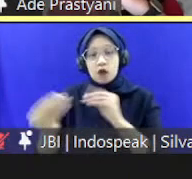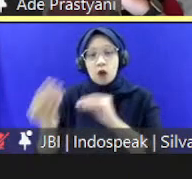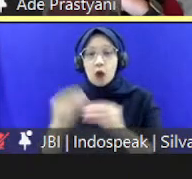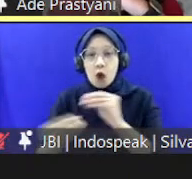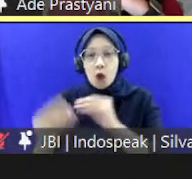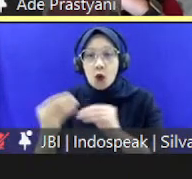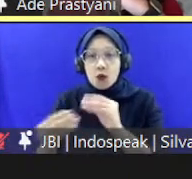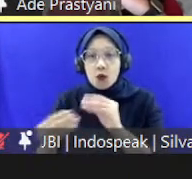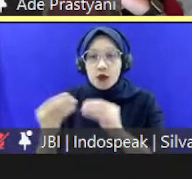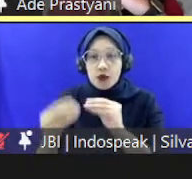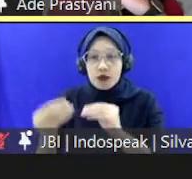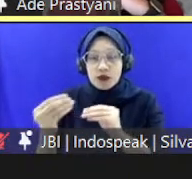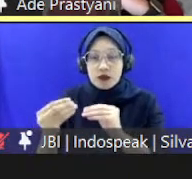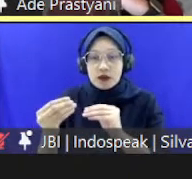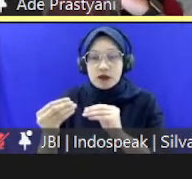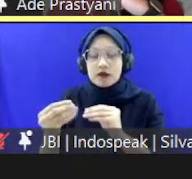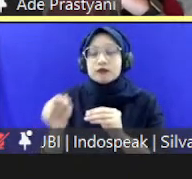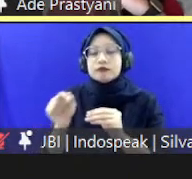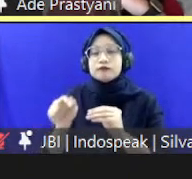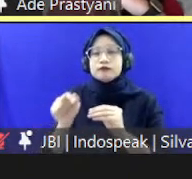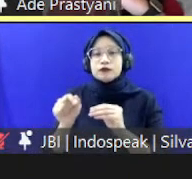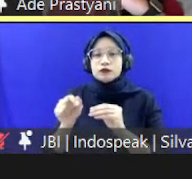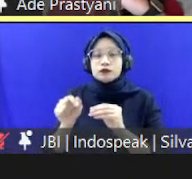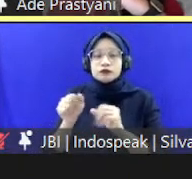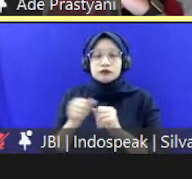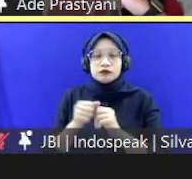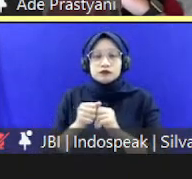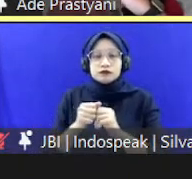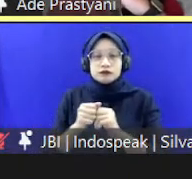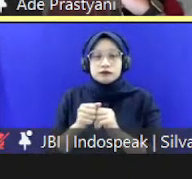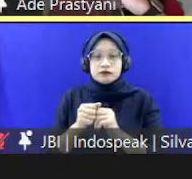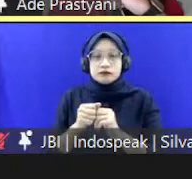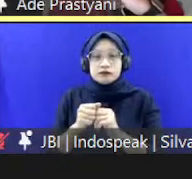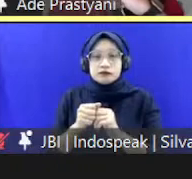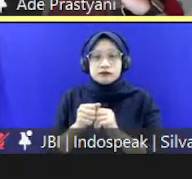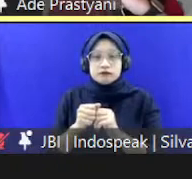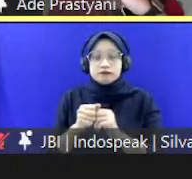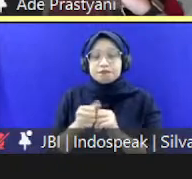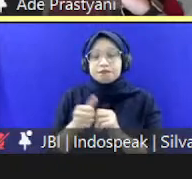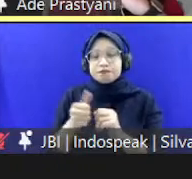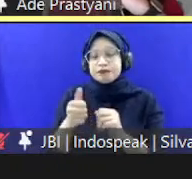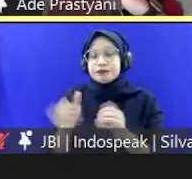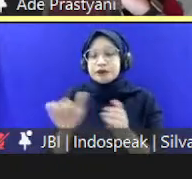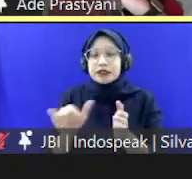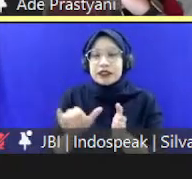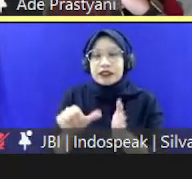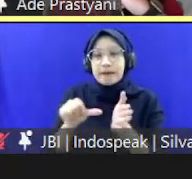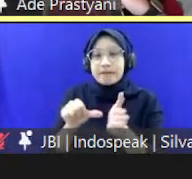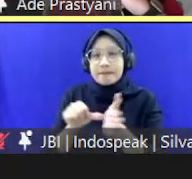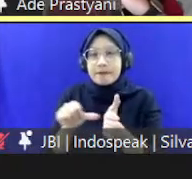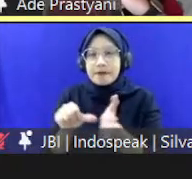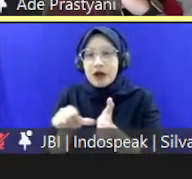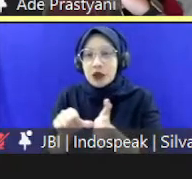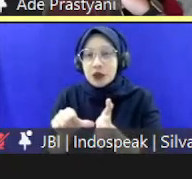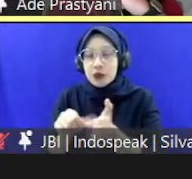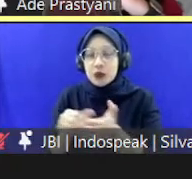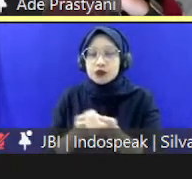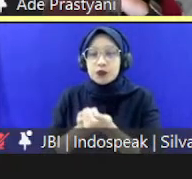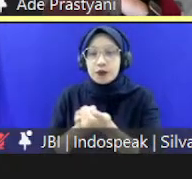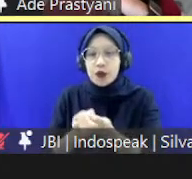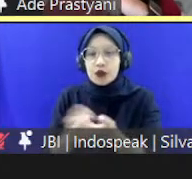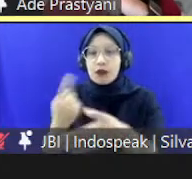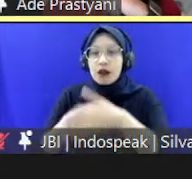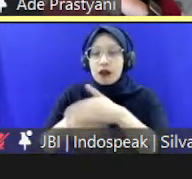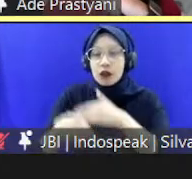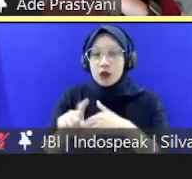ikat weaving textile from them. And this is one of the ways that they provide livelihood support to the family of the